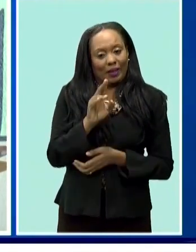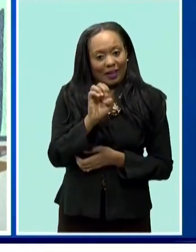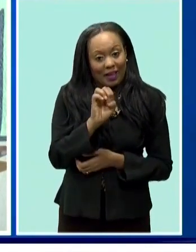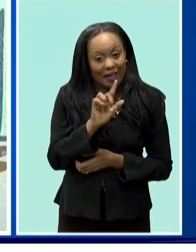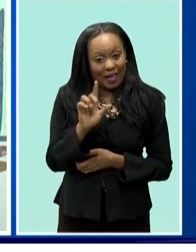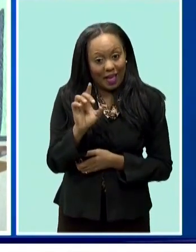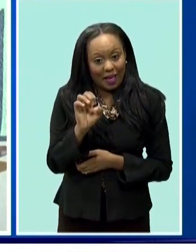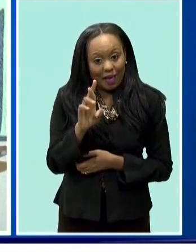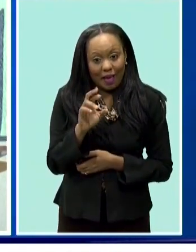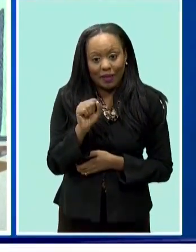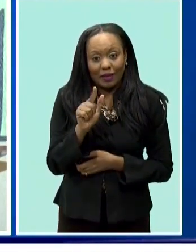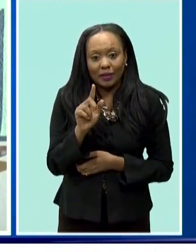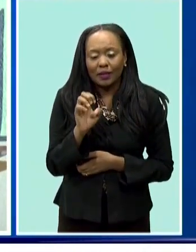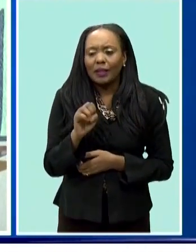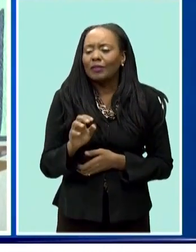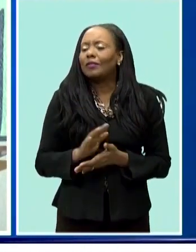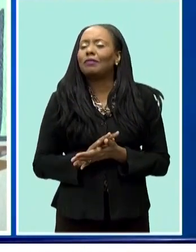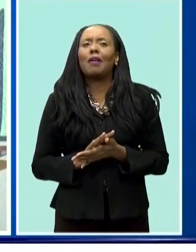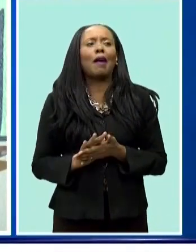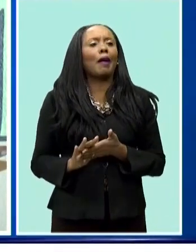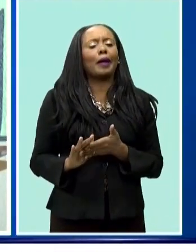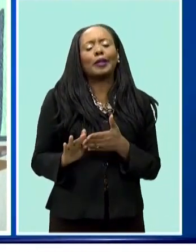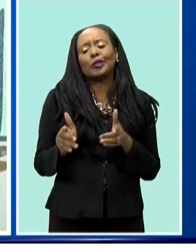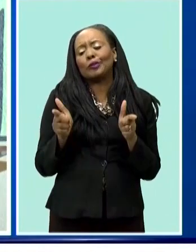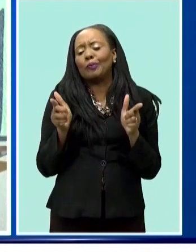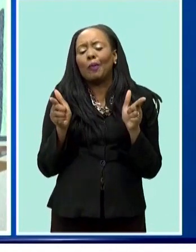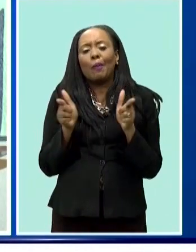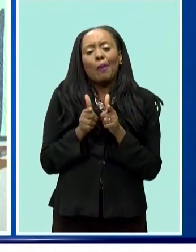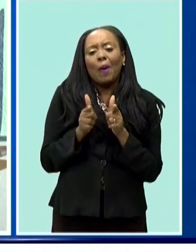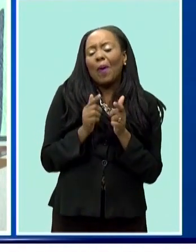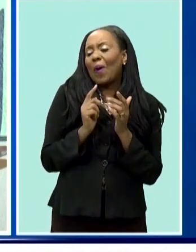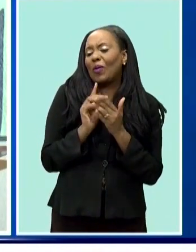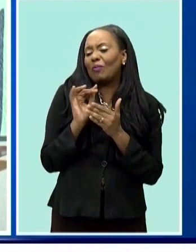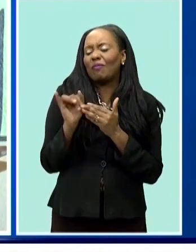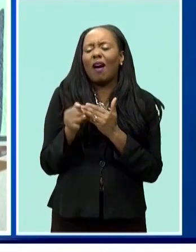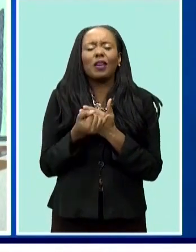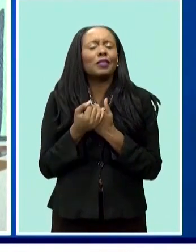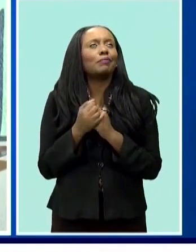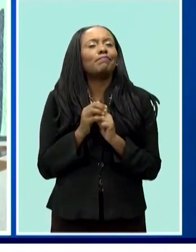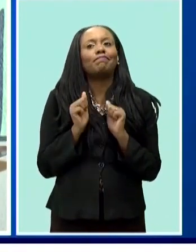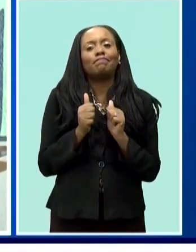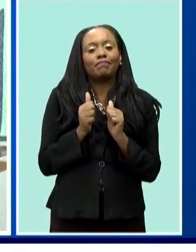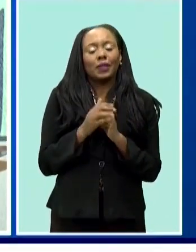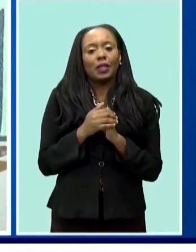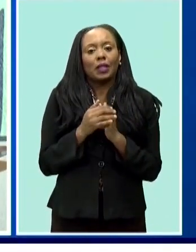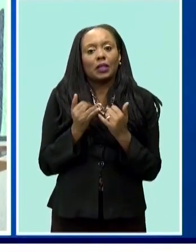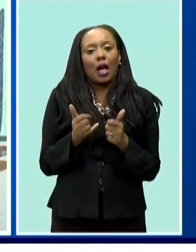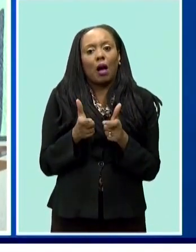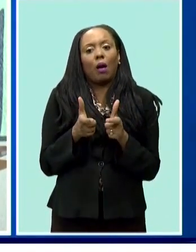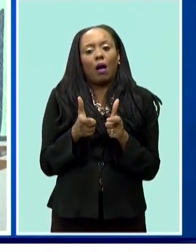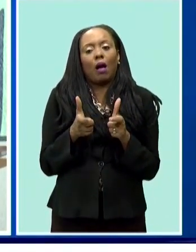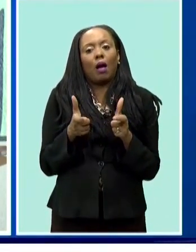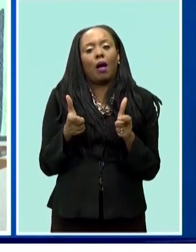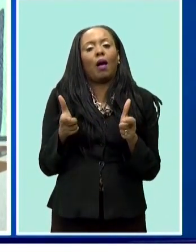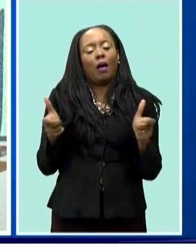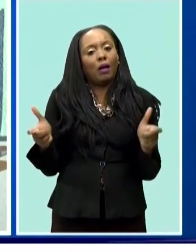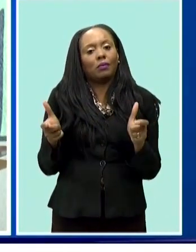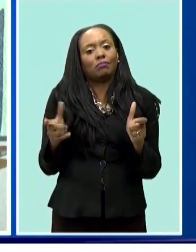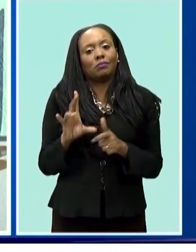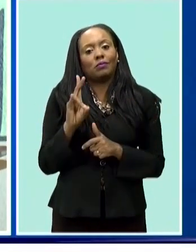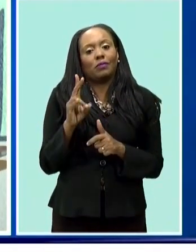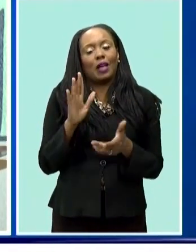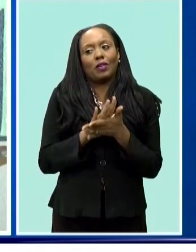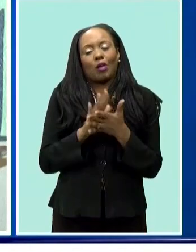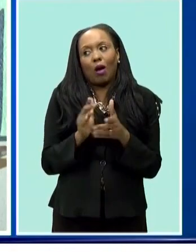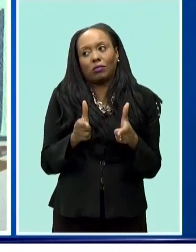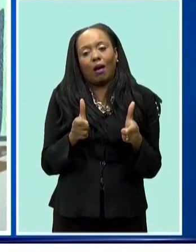thought was a nice, small and manageable project has now grown into 7